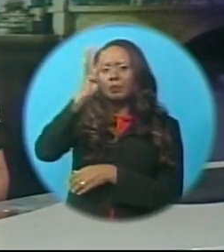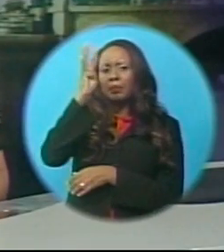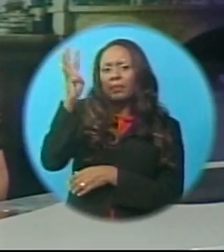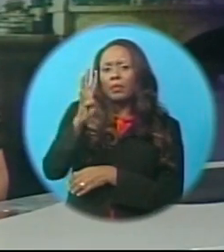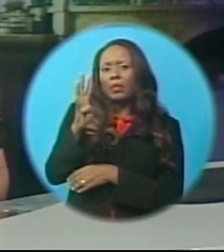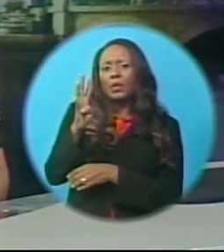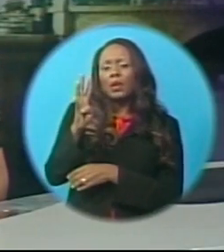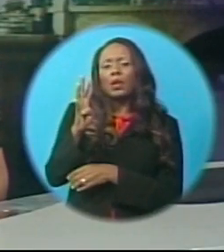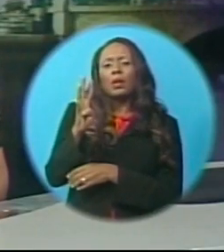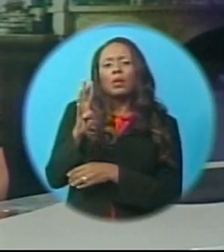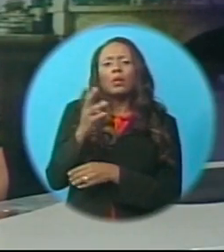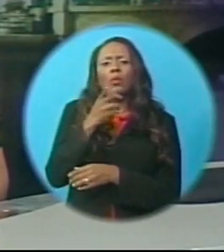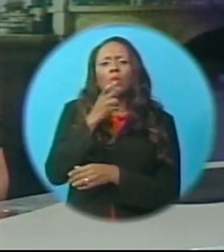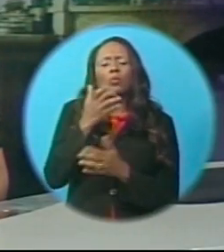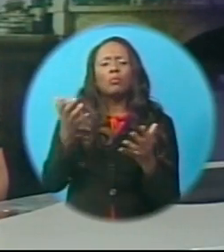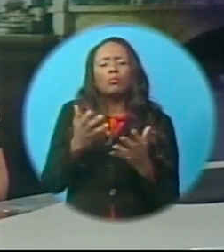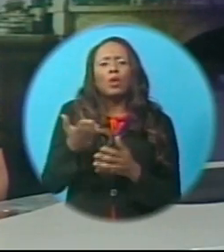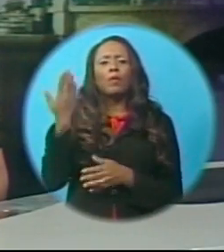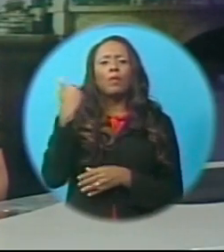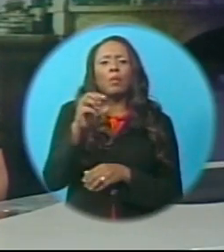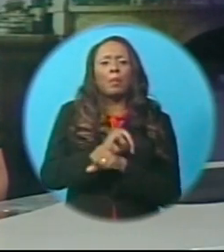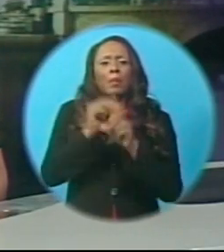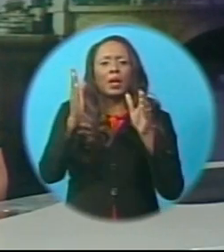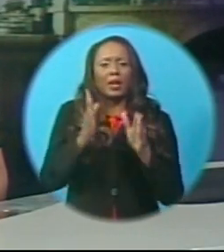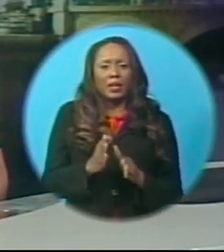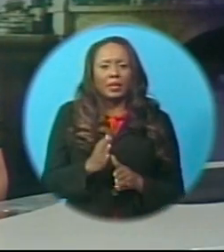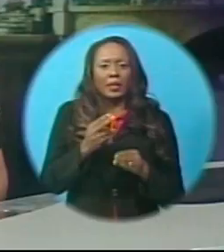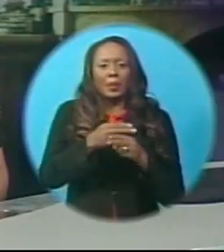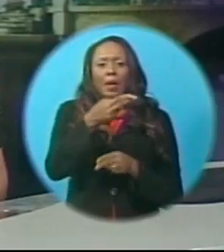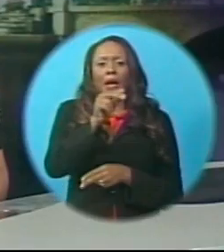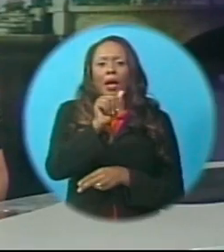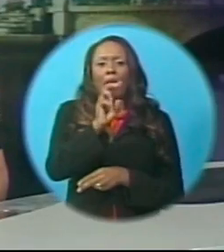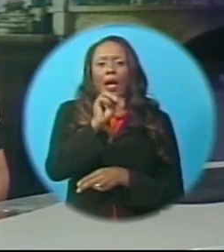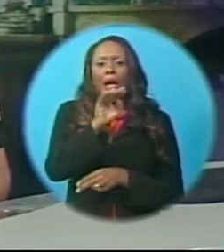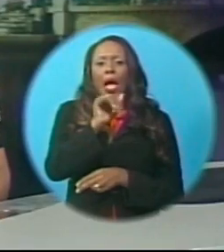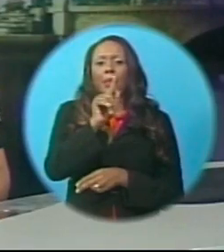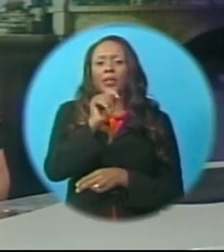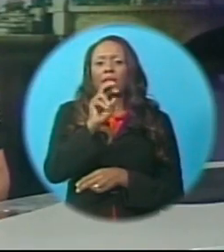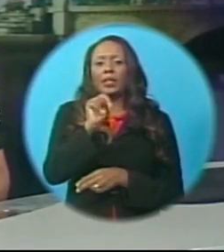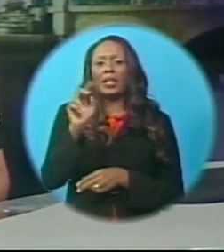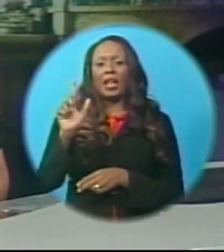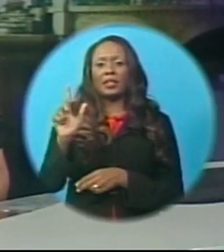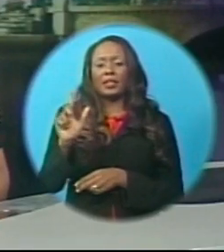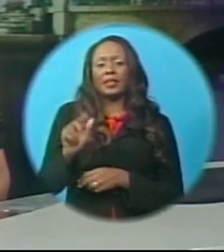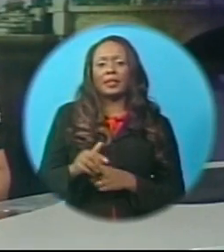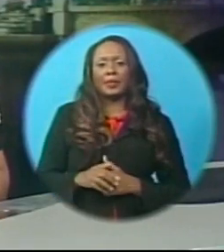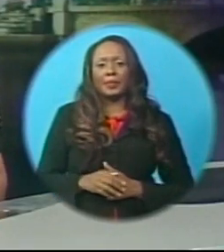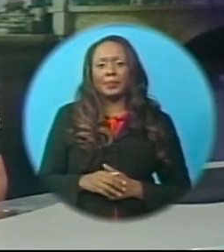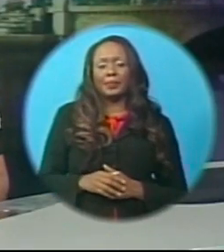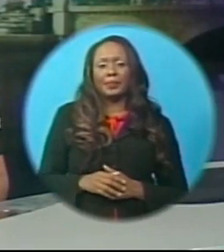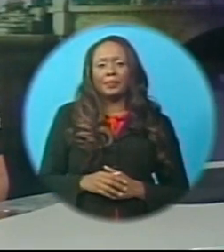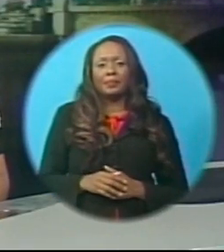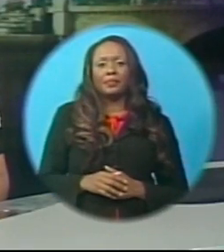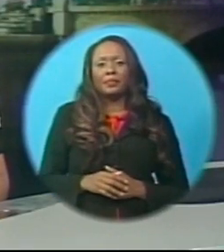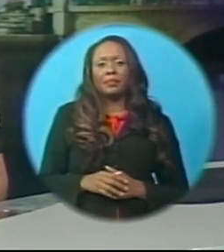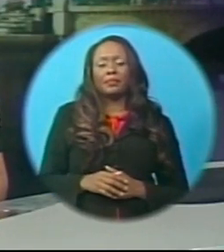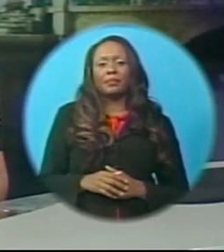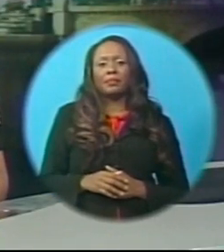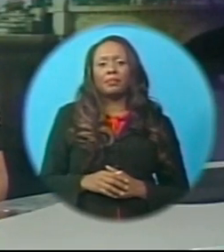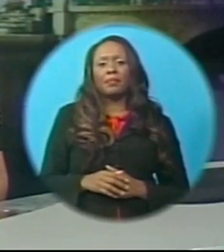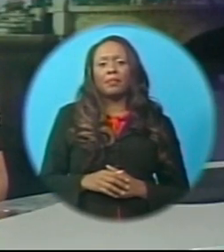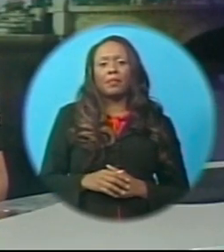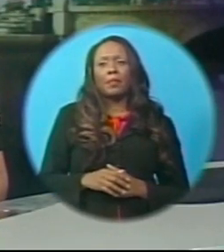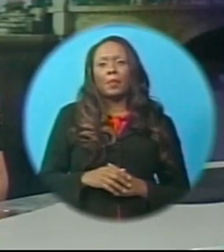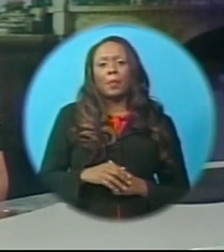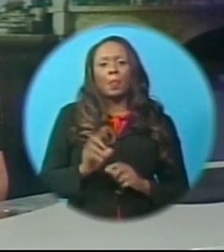former MP for St. Michael South East and community practitioner Hamilton Lashley. The Parliament, comprising 22 sitting members, convened